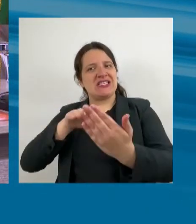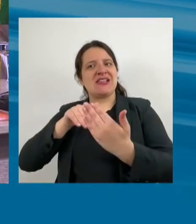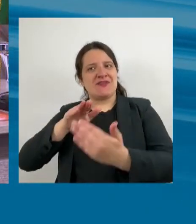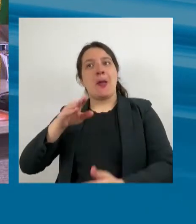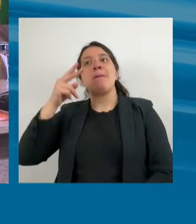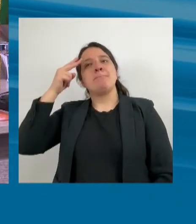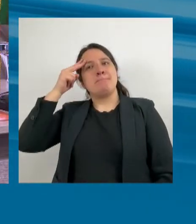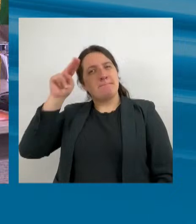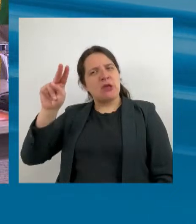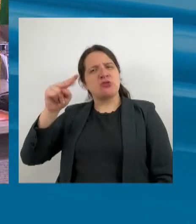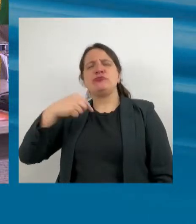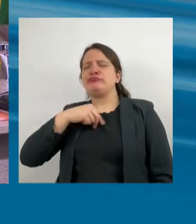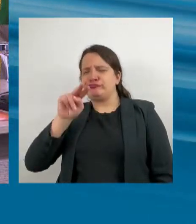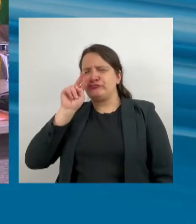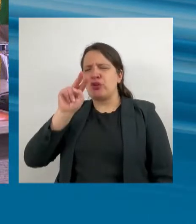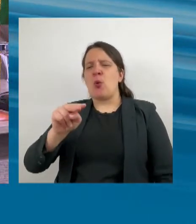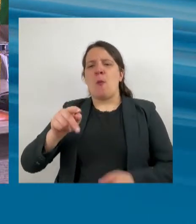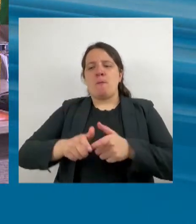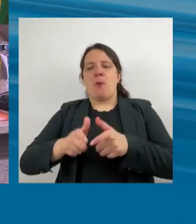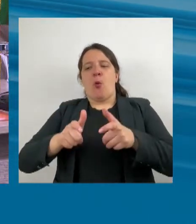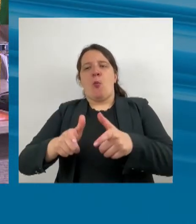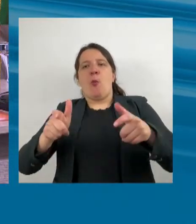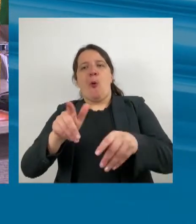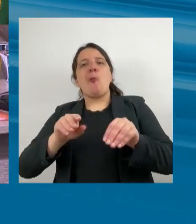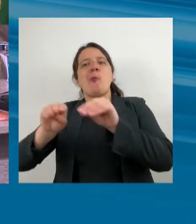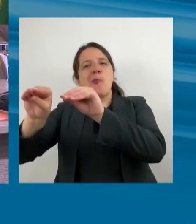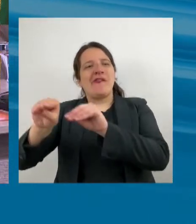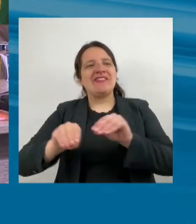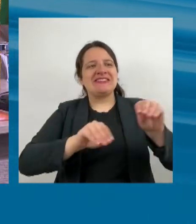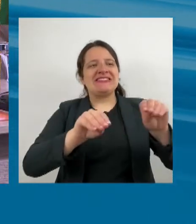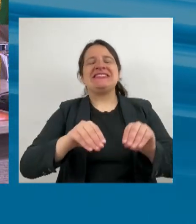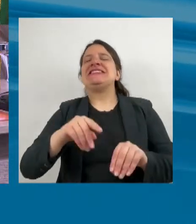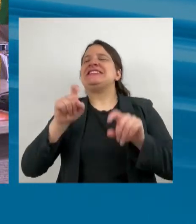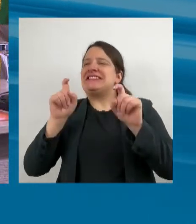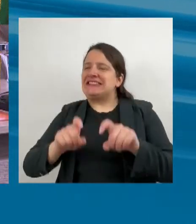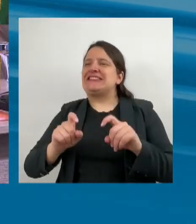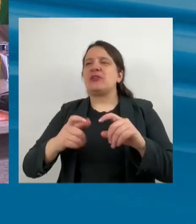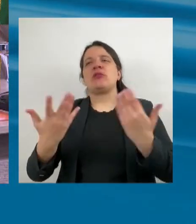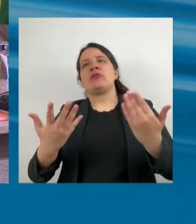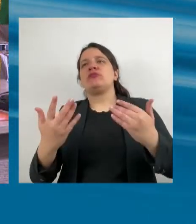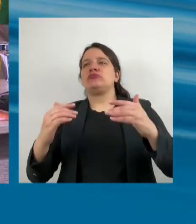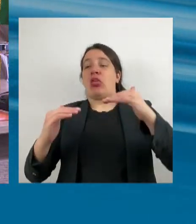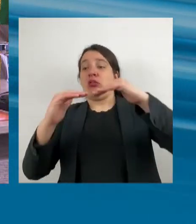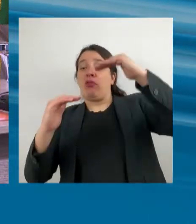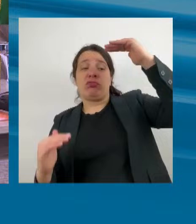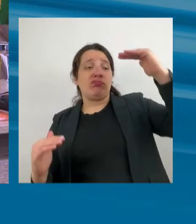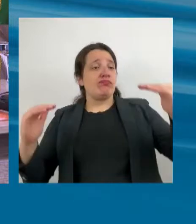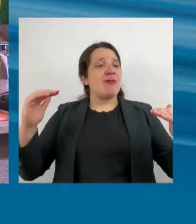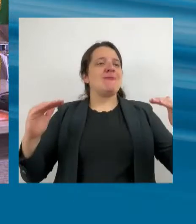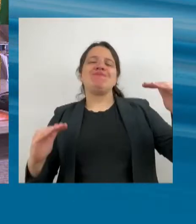Mexico, we acknowledge that in order to increase social mobility, we need to close the structural gaps